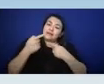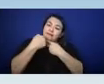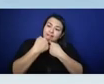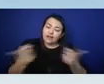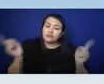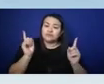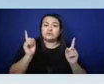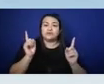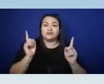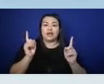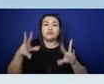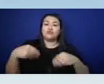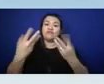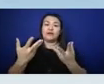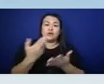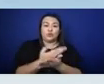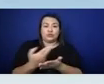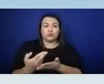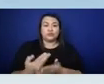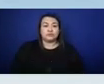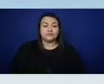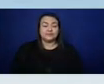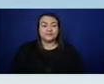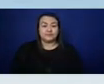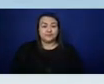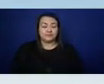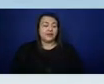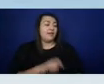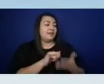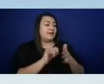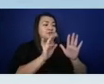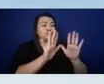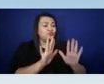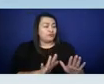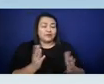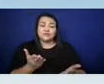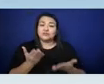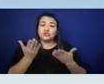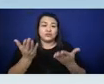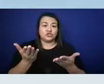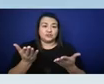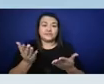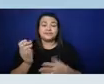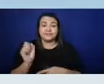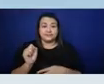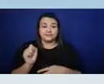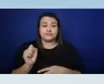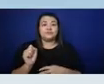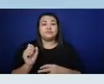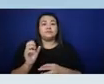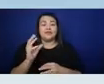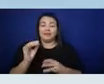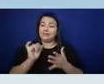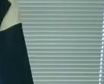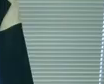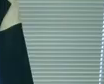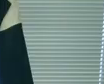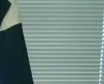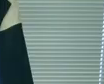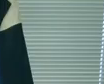due to suicide during this global pandemic. Is there a way for your office or the city to provide better